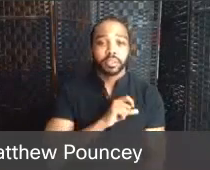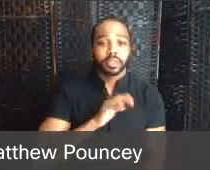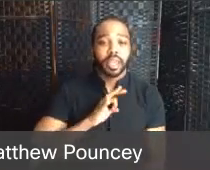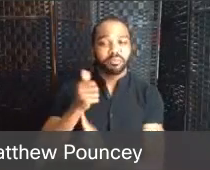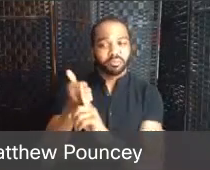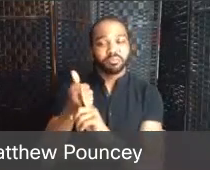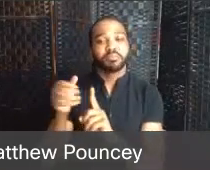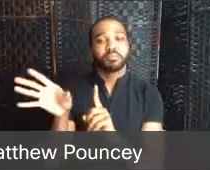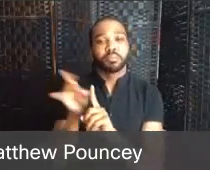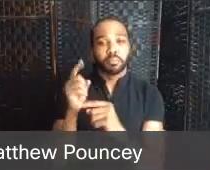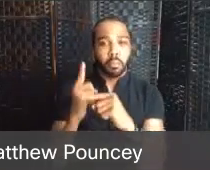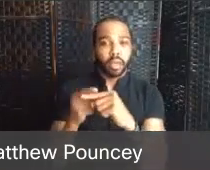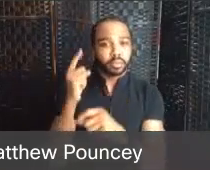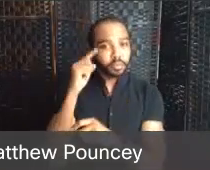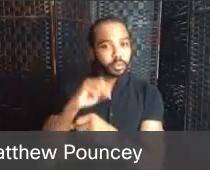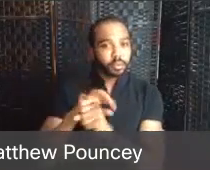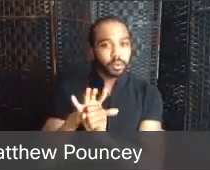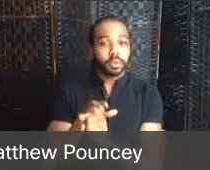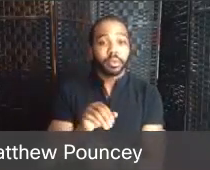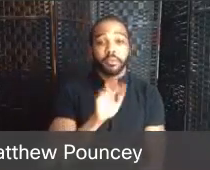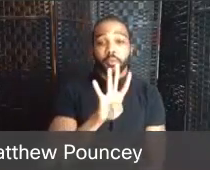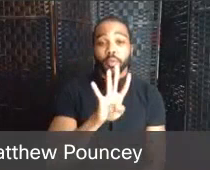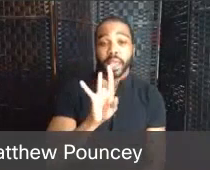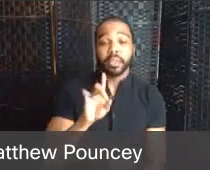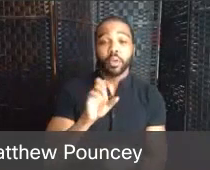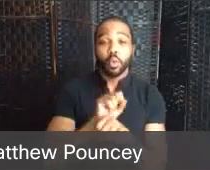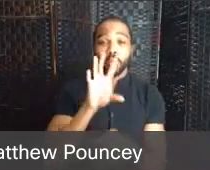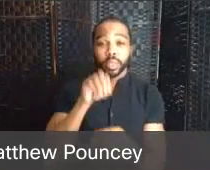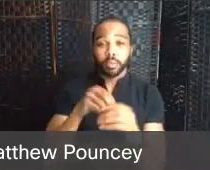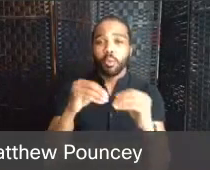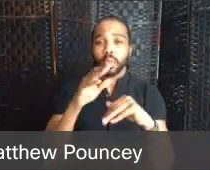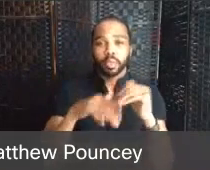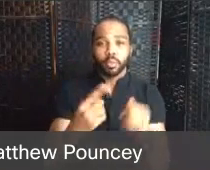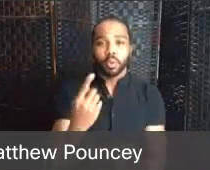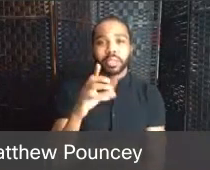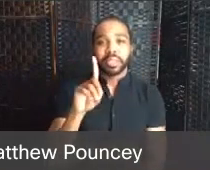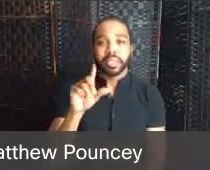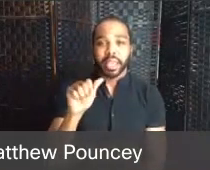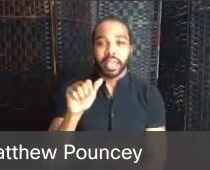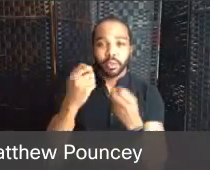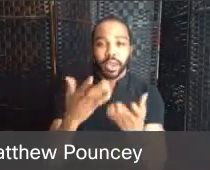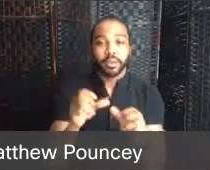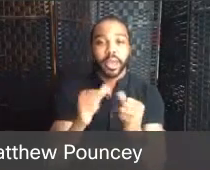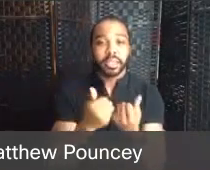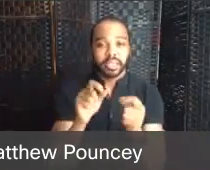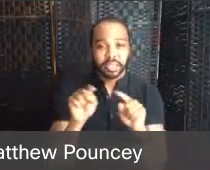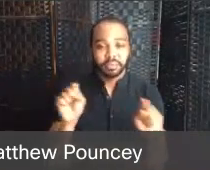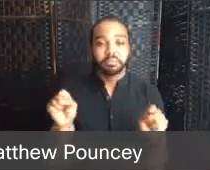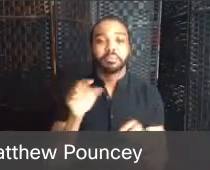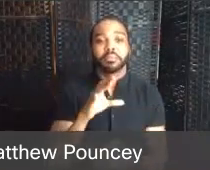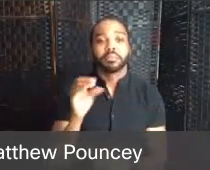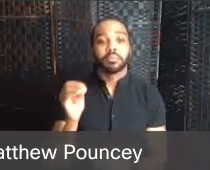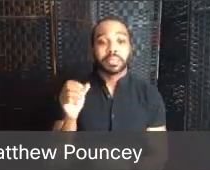tested positive for COVID, 48 who work for more than one DDA provider agency,